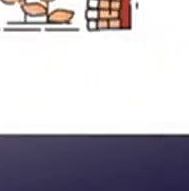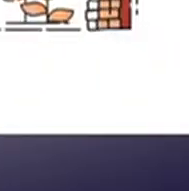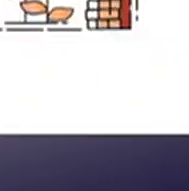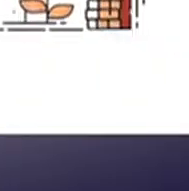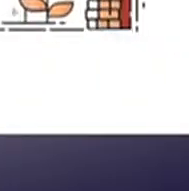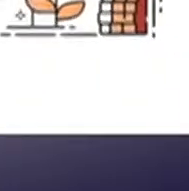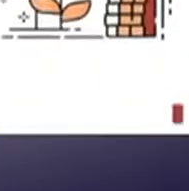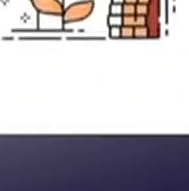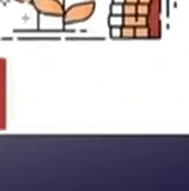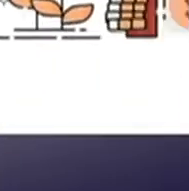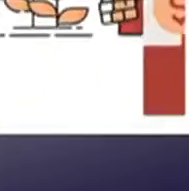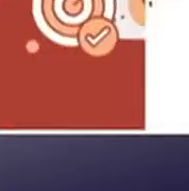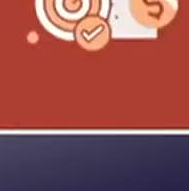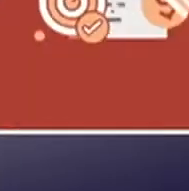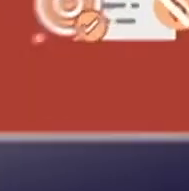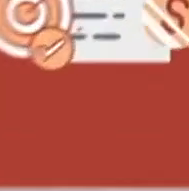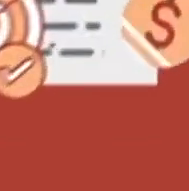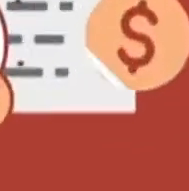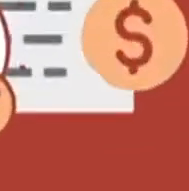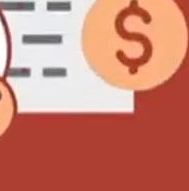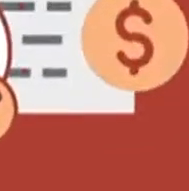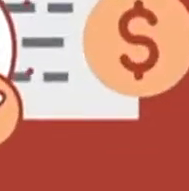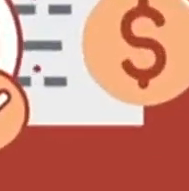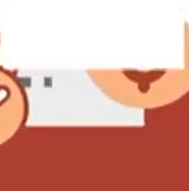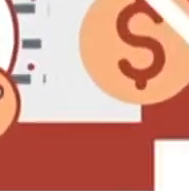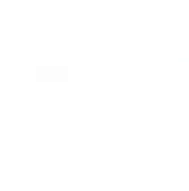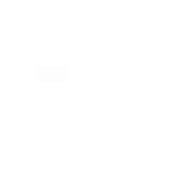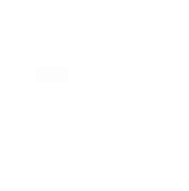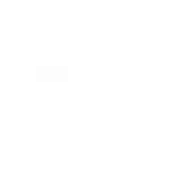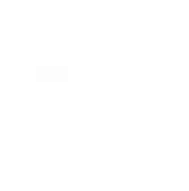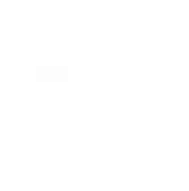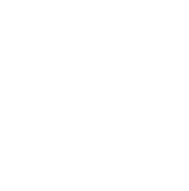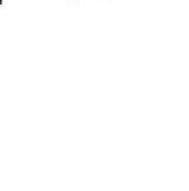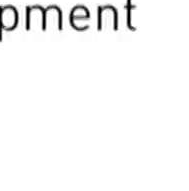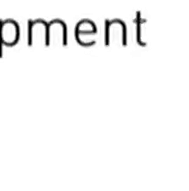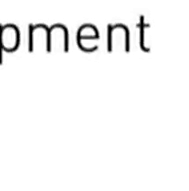Open a savings account today to achieve your business goals, be it business experience.